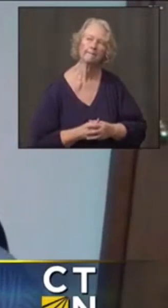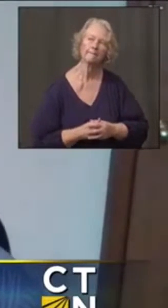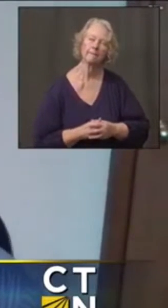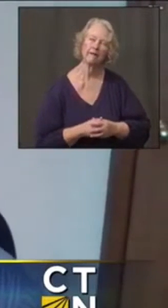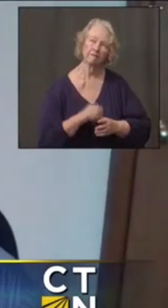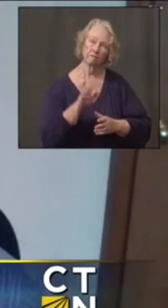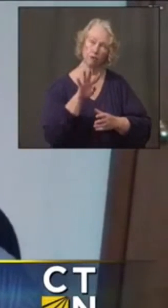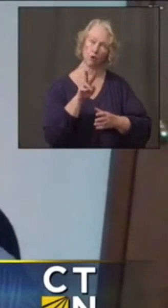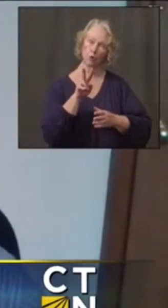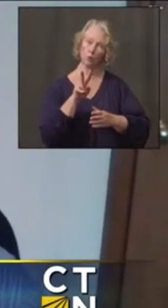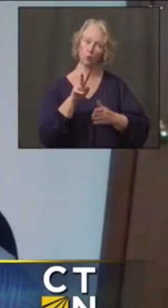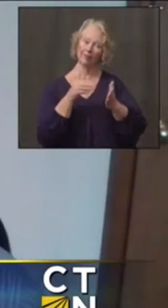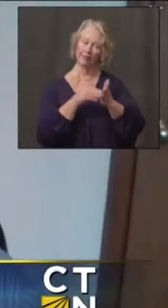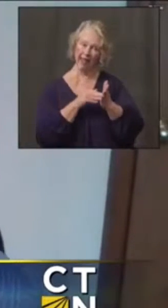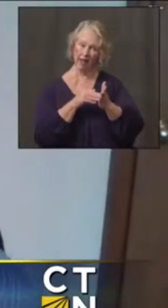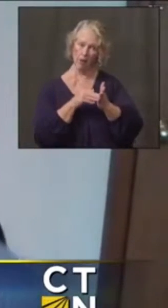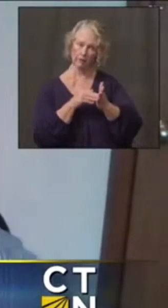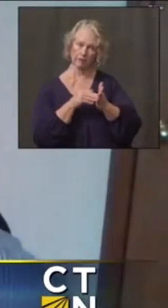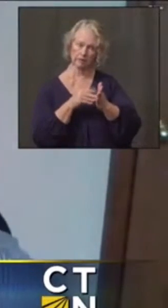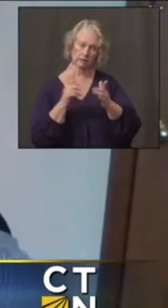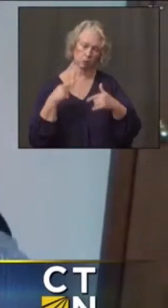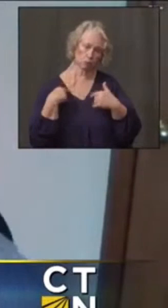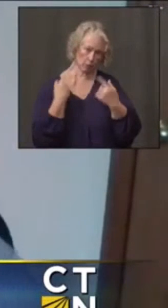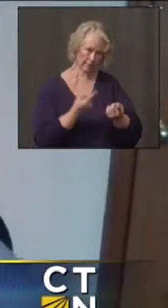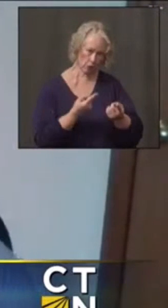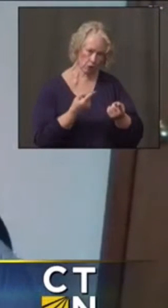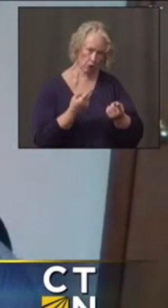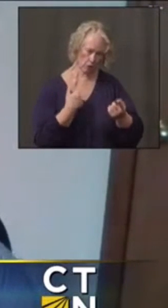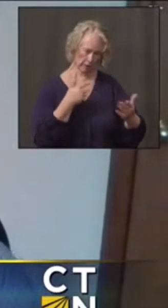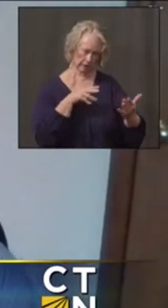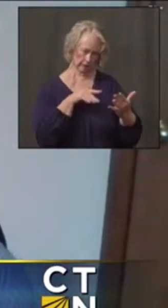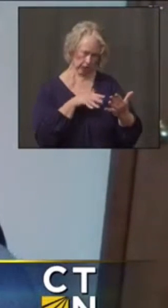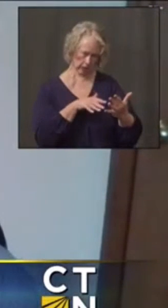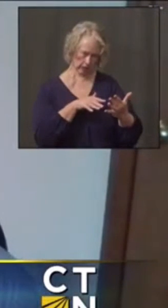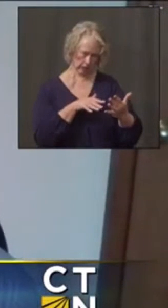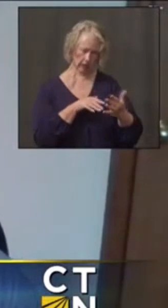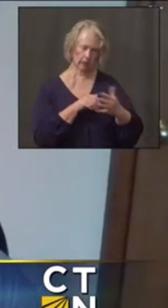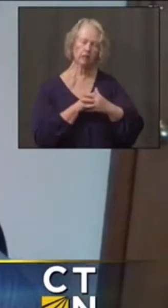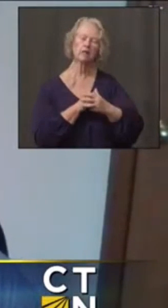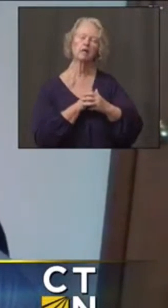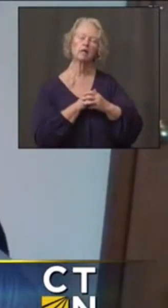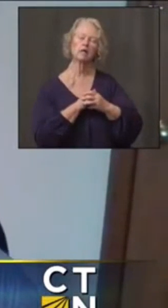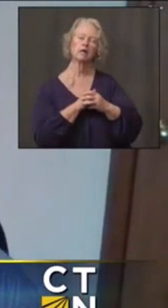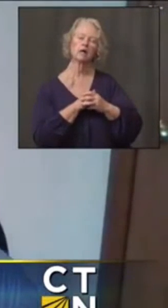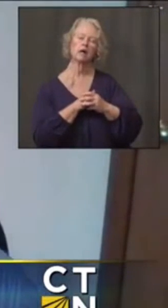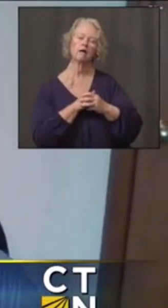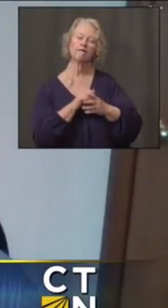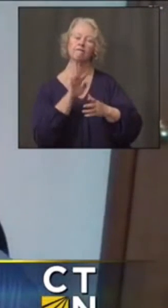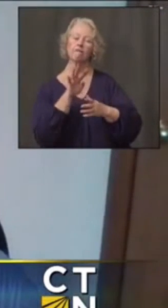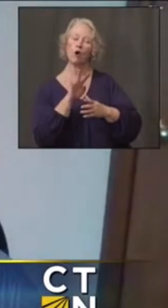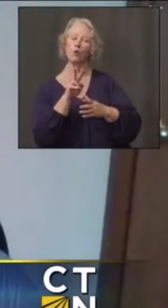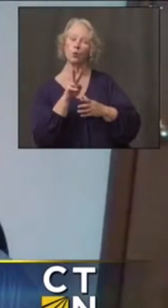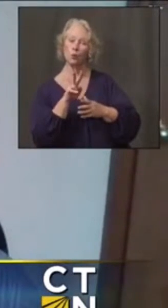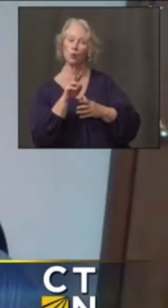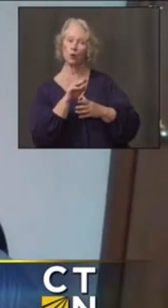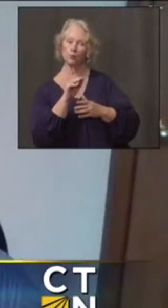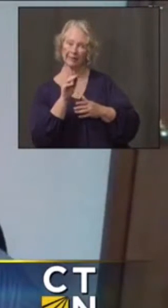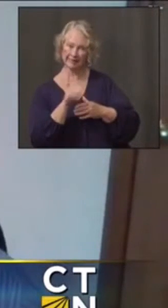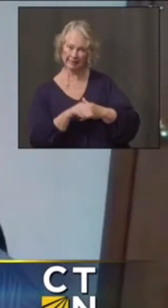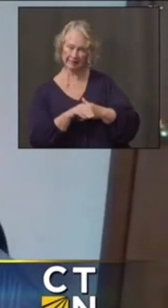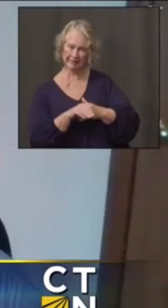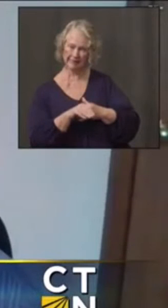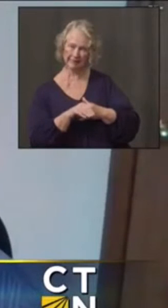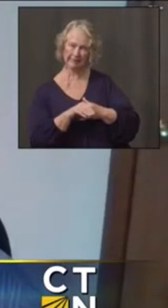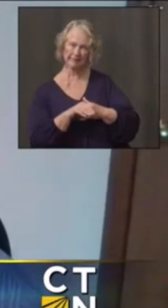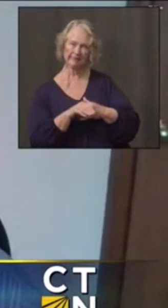43,000 plus patients, just to remind about that, and then 42% are of ethnic